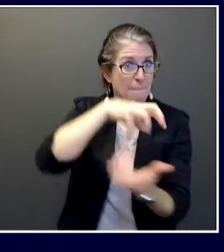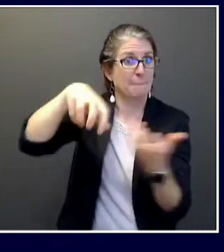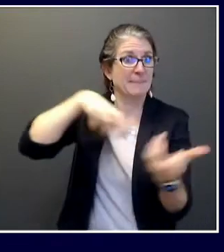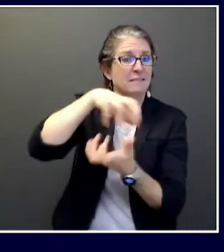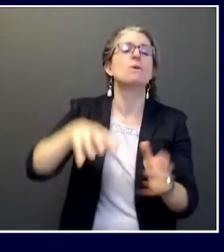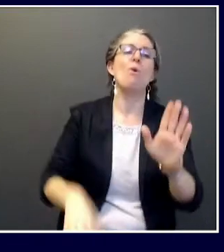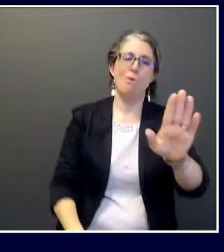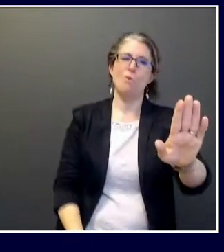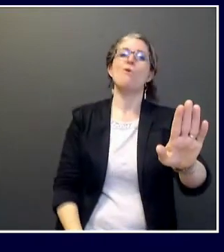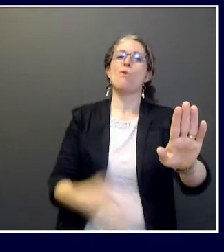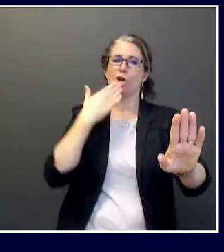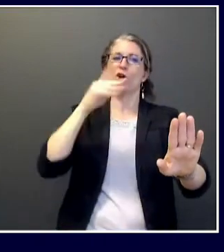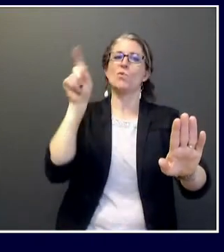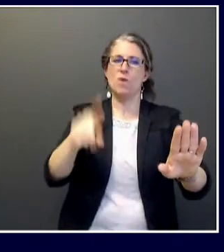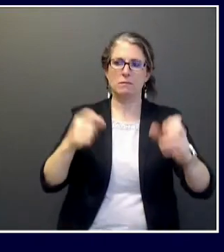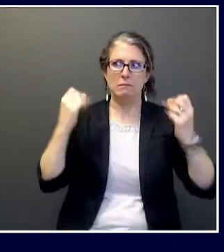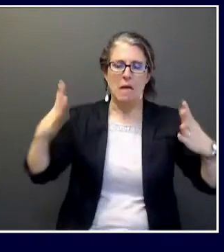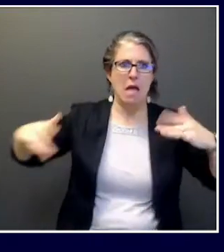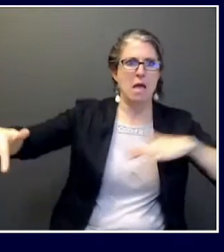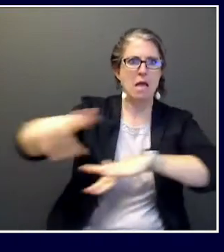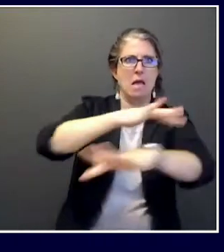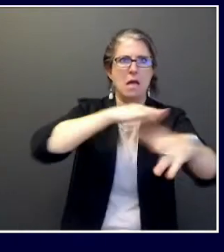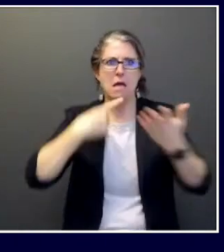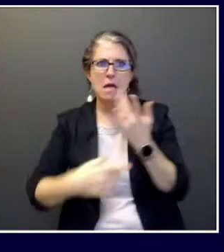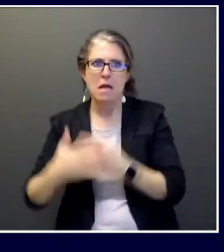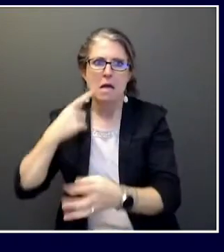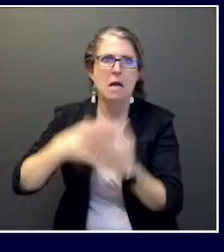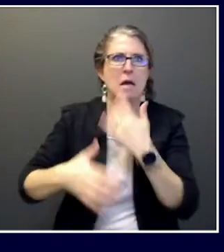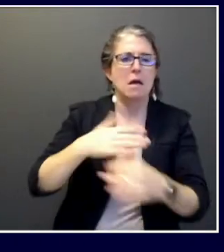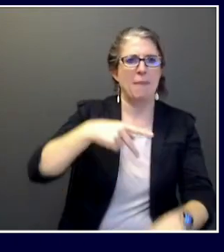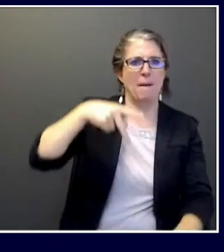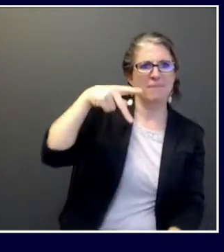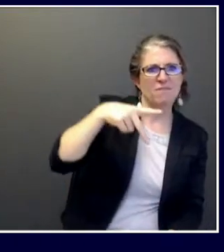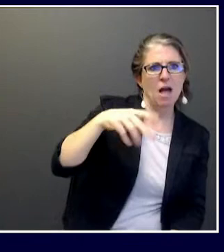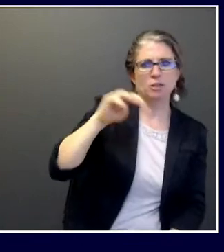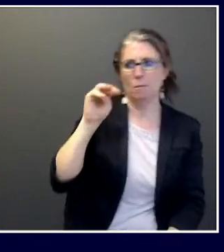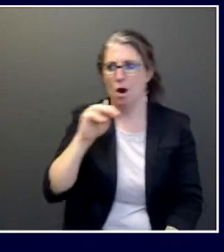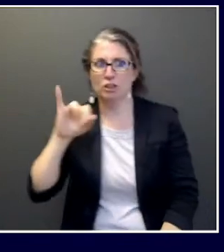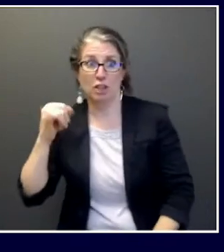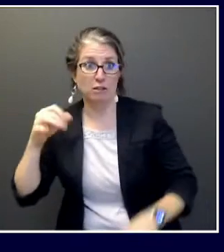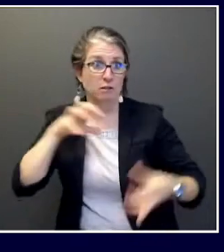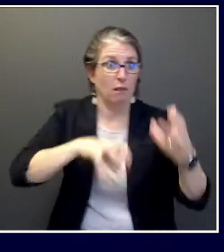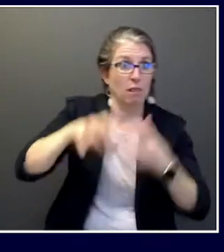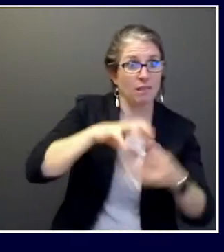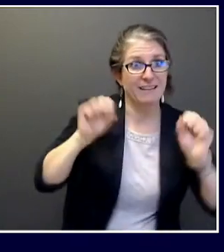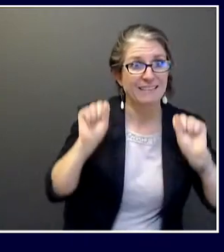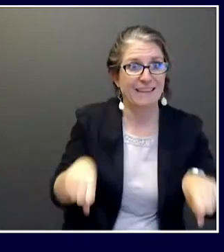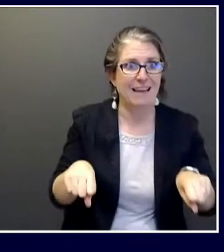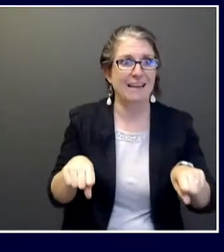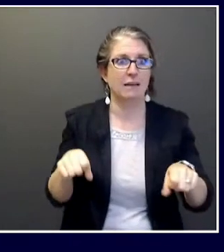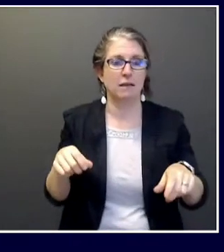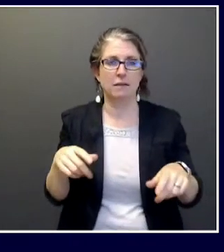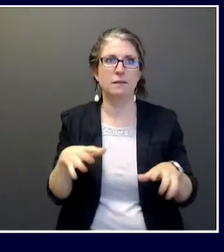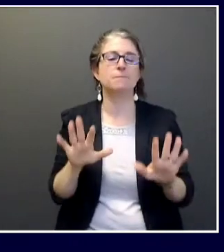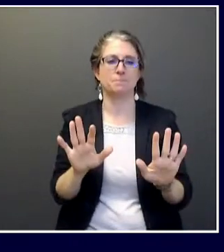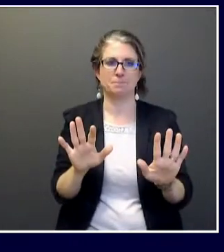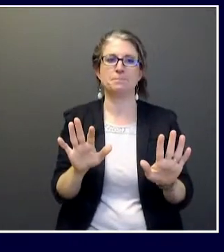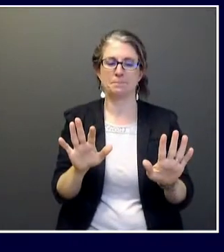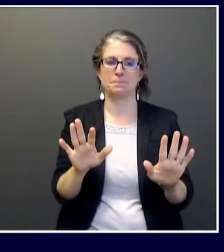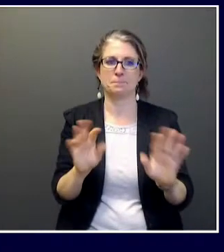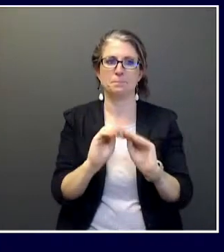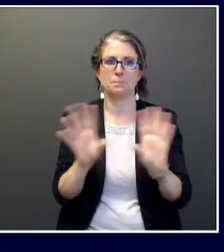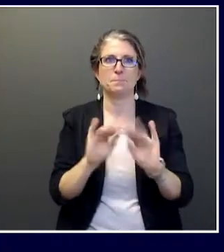and advocacy around advocacy on the part of states to allow for a more permissive